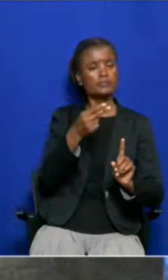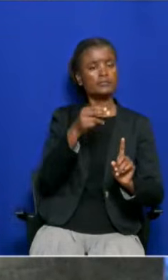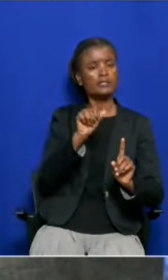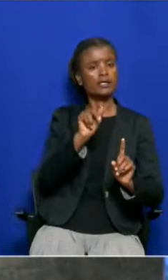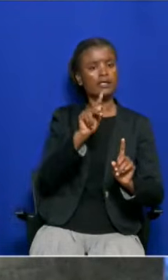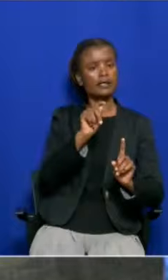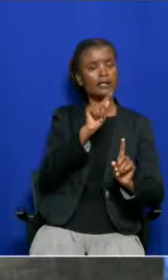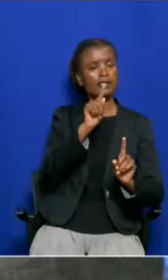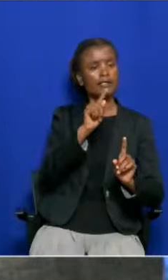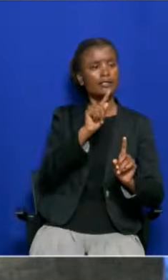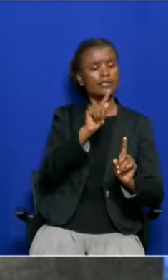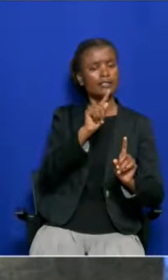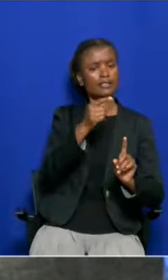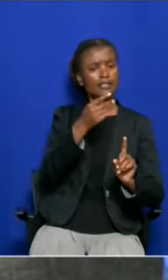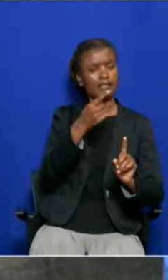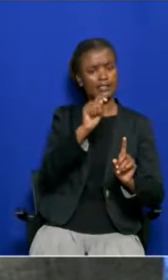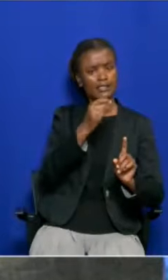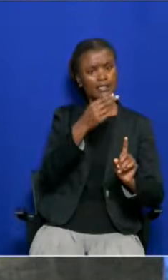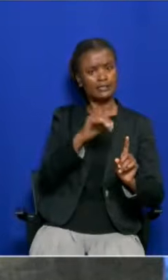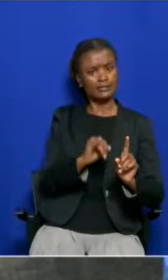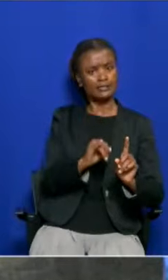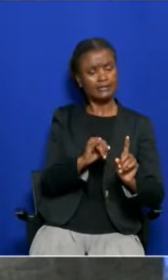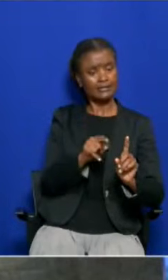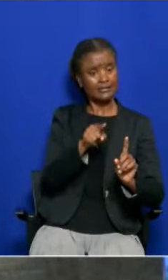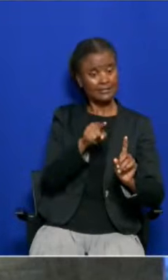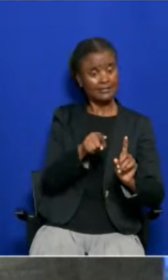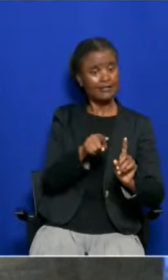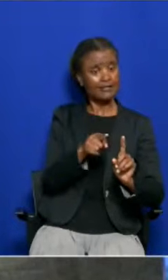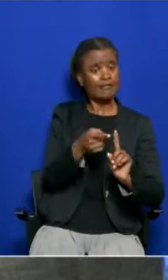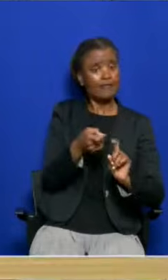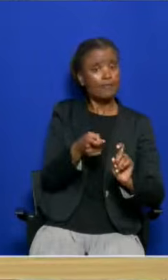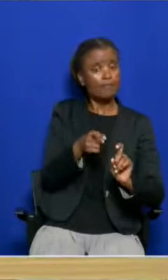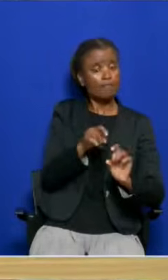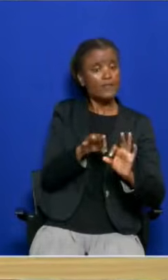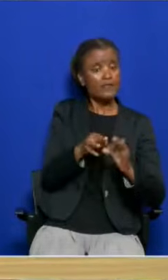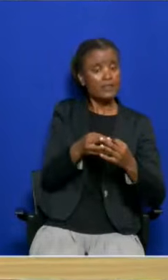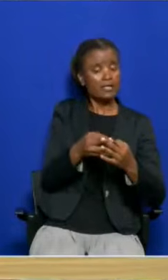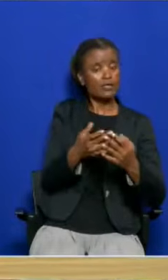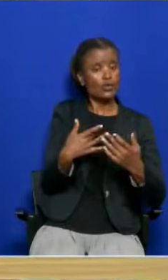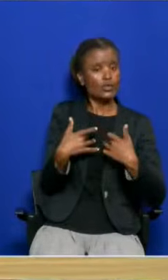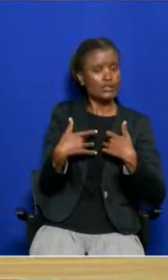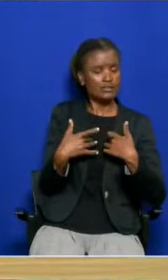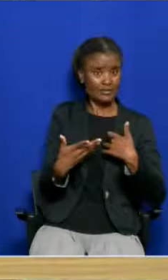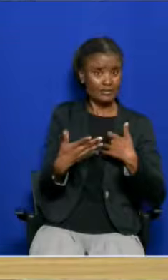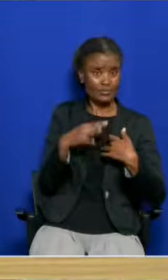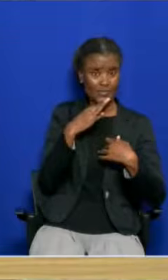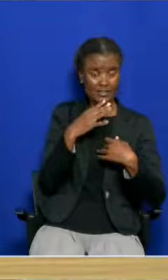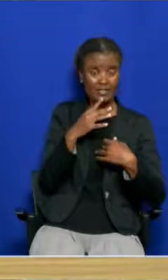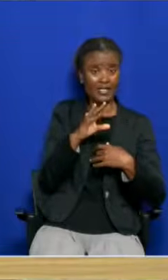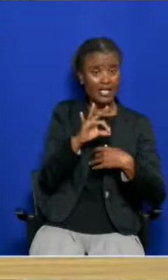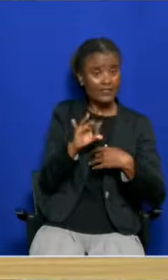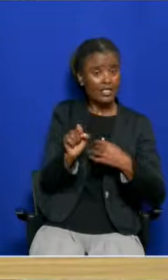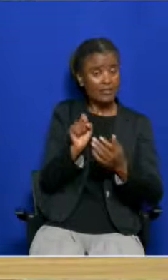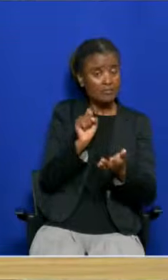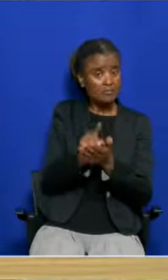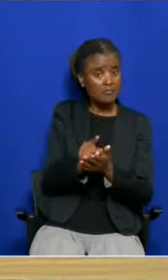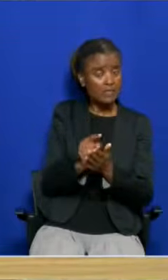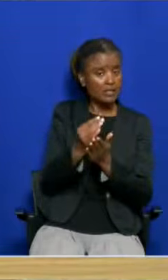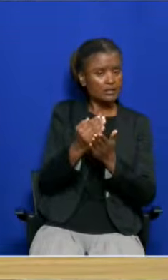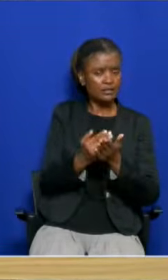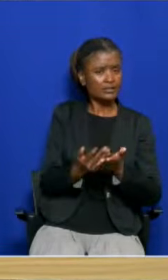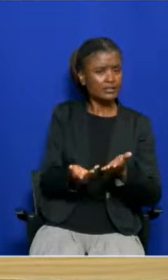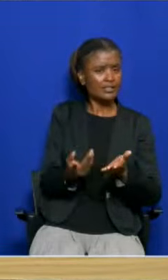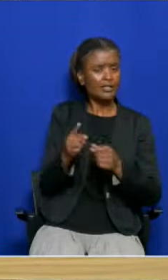on any other basis. It's not every day. Yes. You are able to recall the time when this list